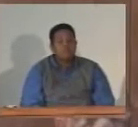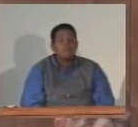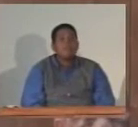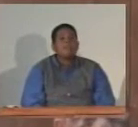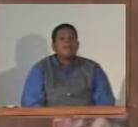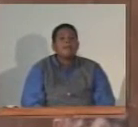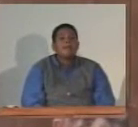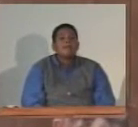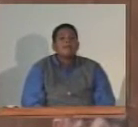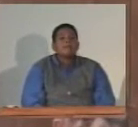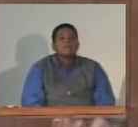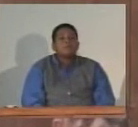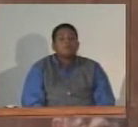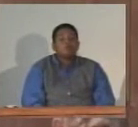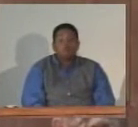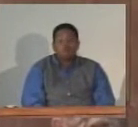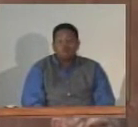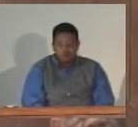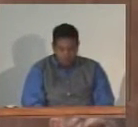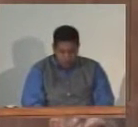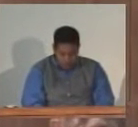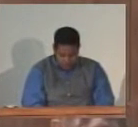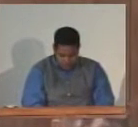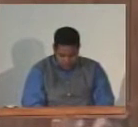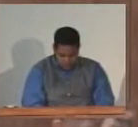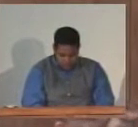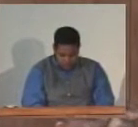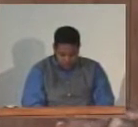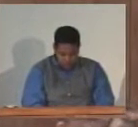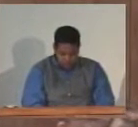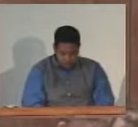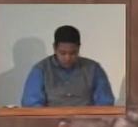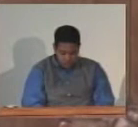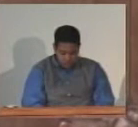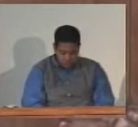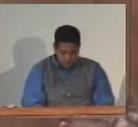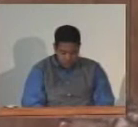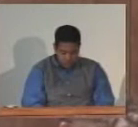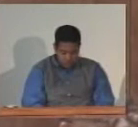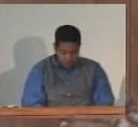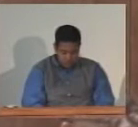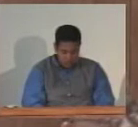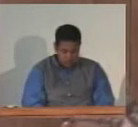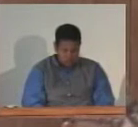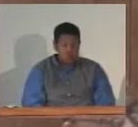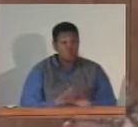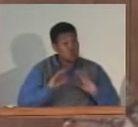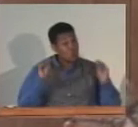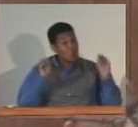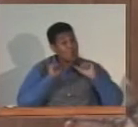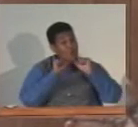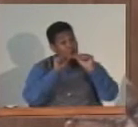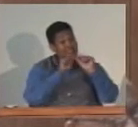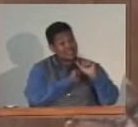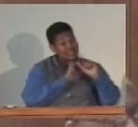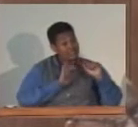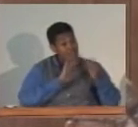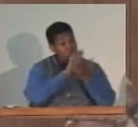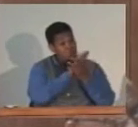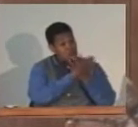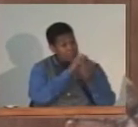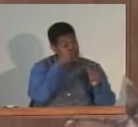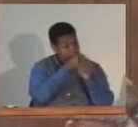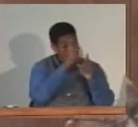no permanent staff at the school, at any school to be affected, is likely to lose their job,